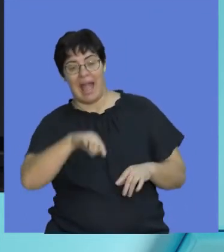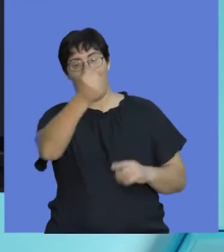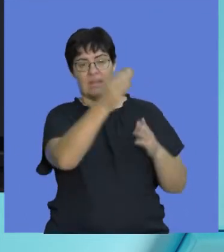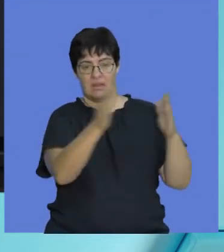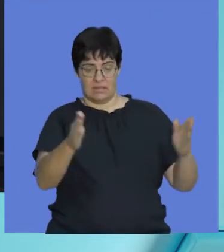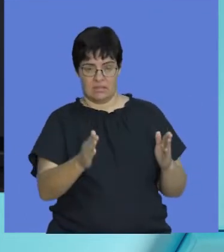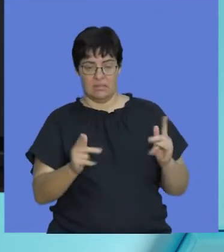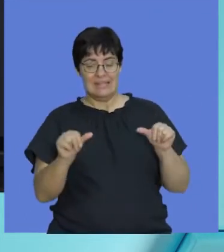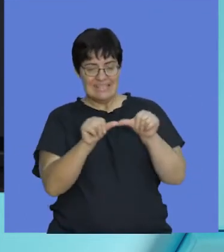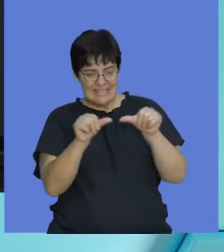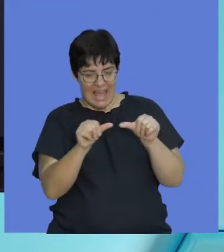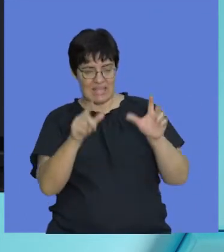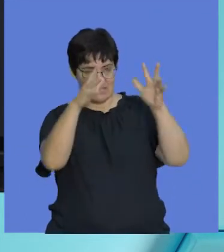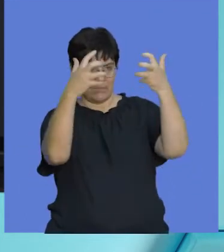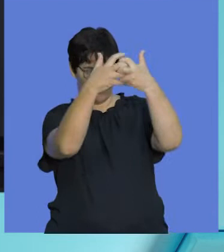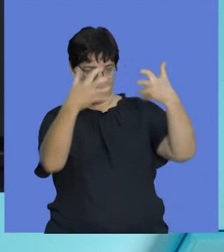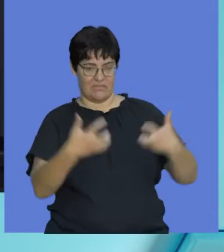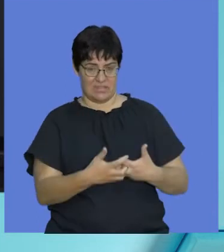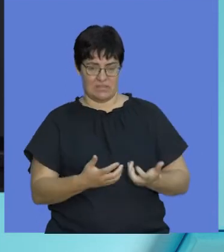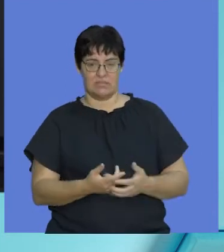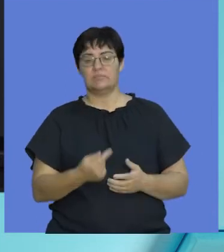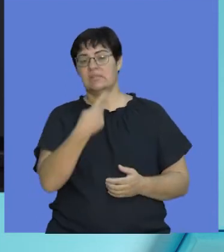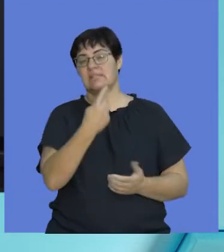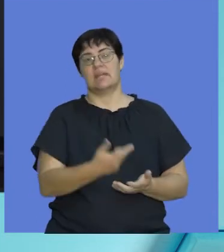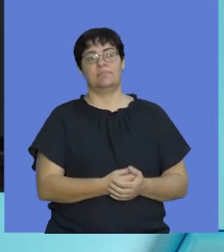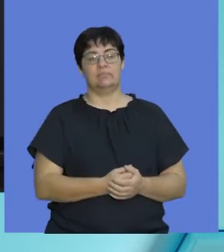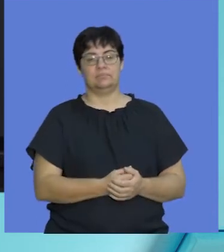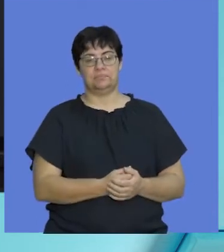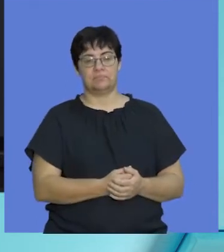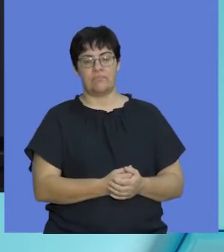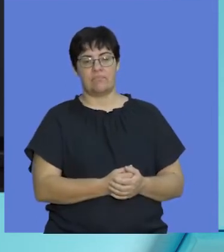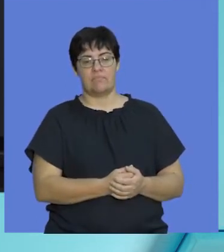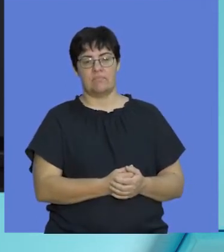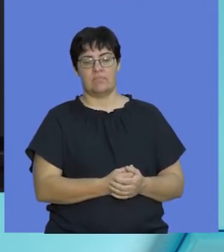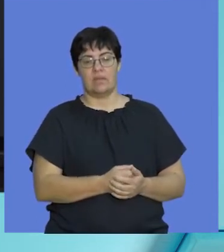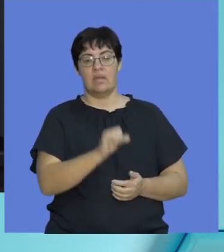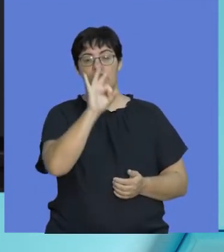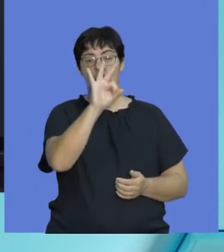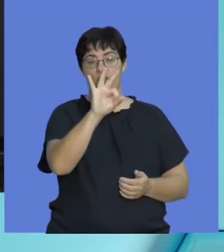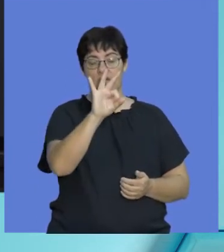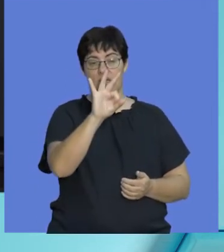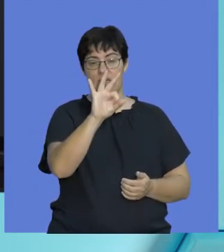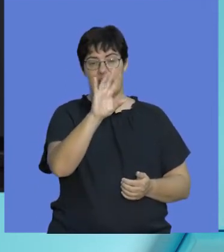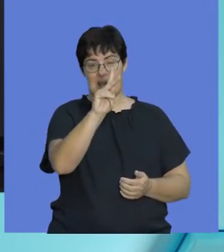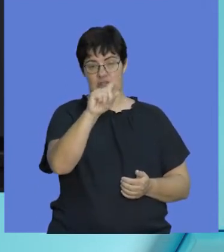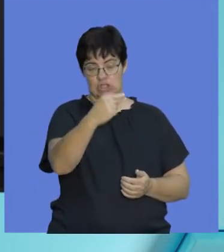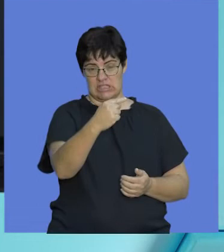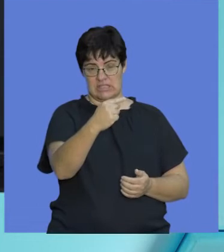together, the relative sizes must be correct. So if I now tell you to draw a